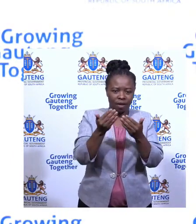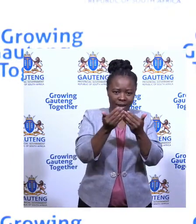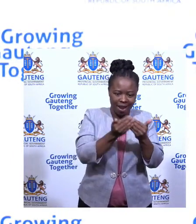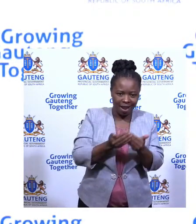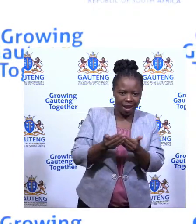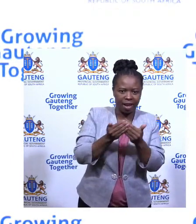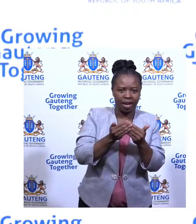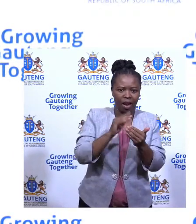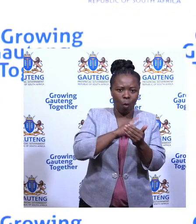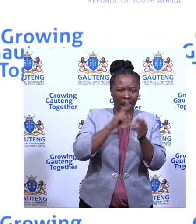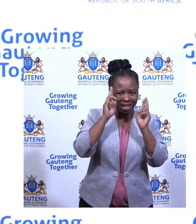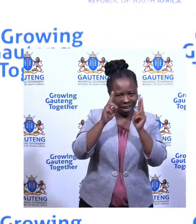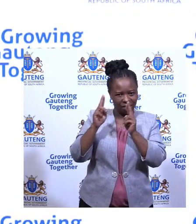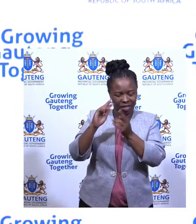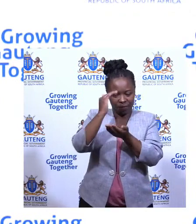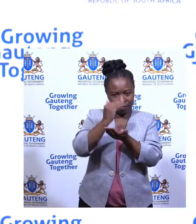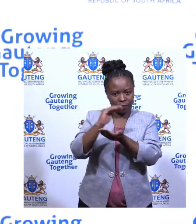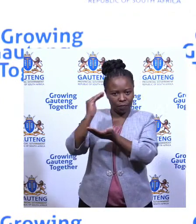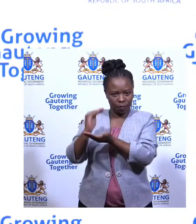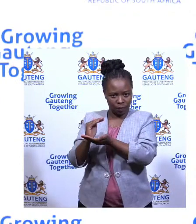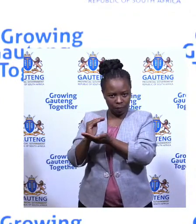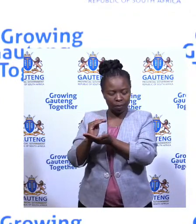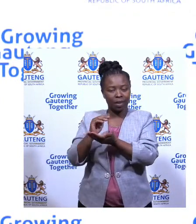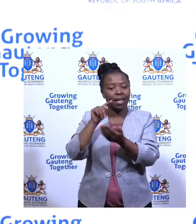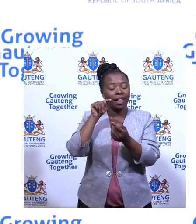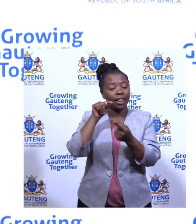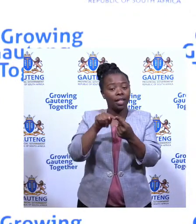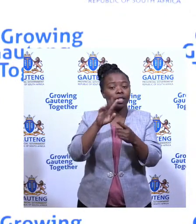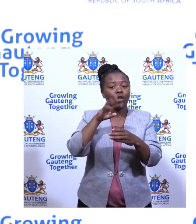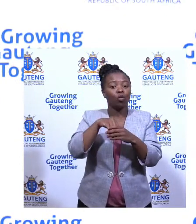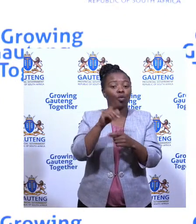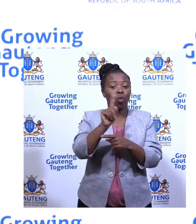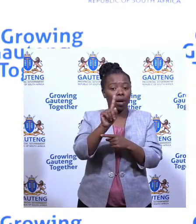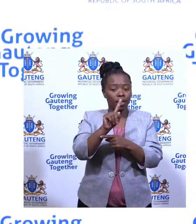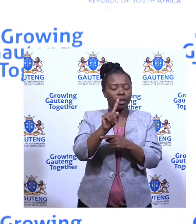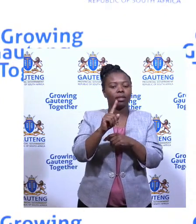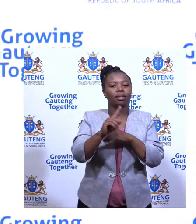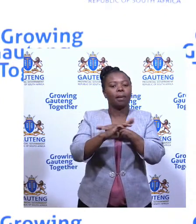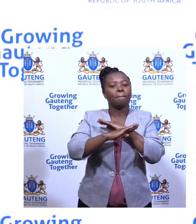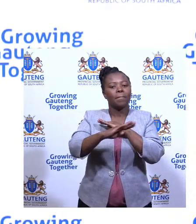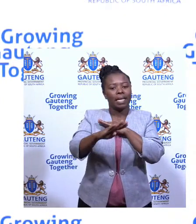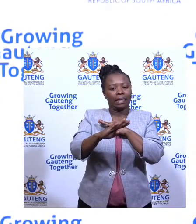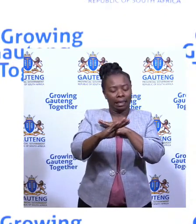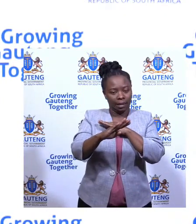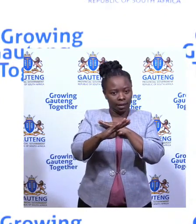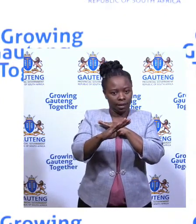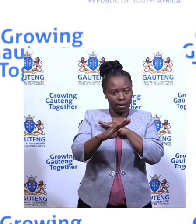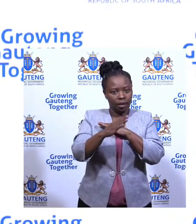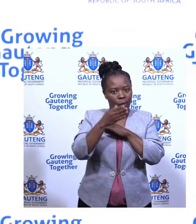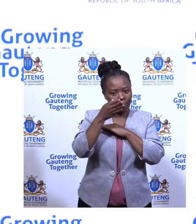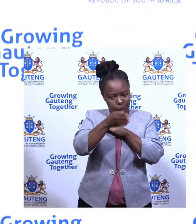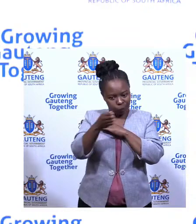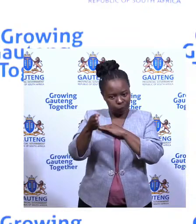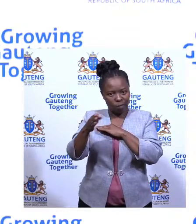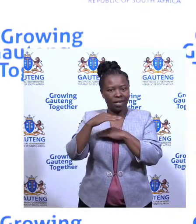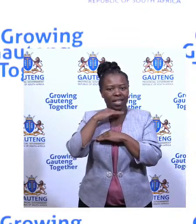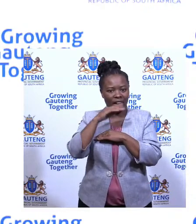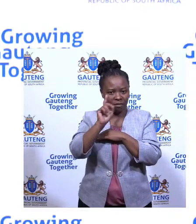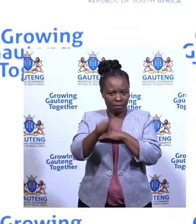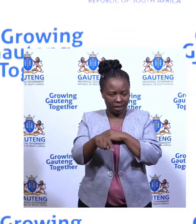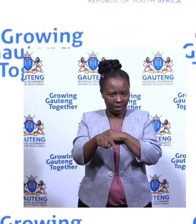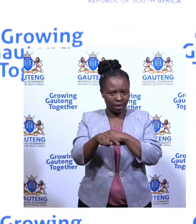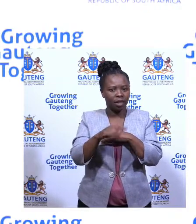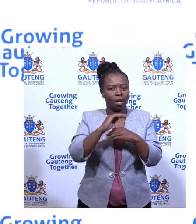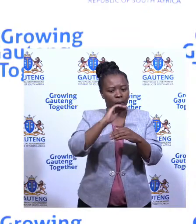deaths. And this includes providing beds, as well as healthcare workers, protecting the healthcare workers against acquiring COVID-19. It